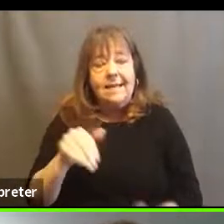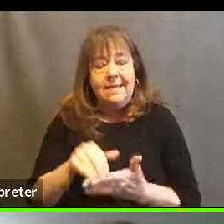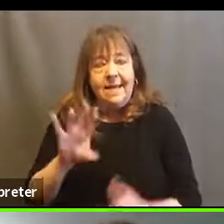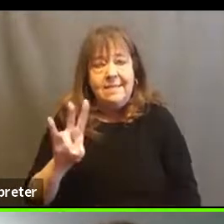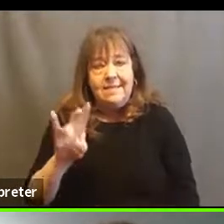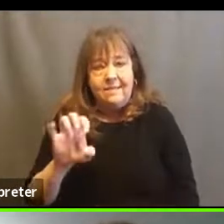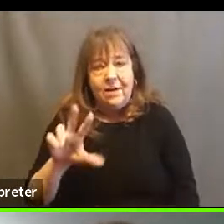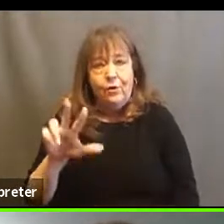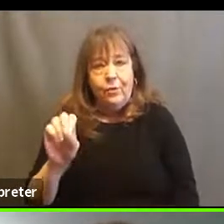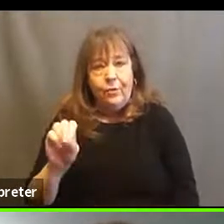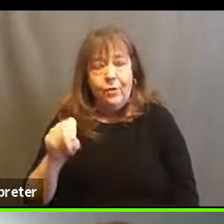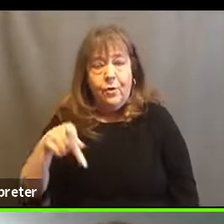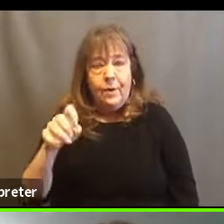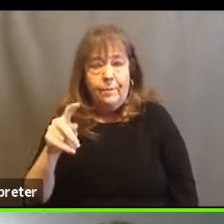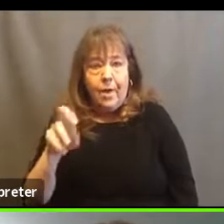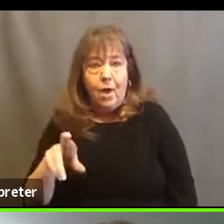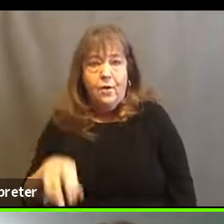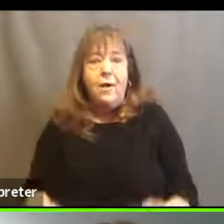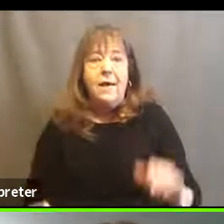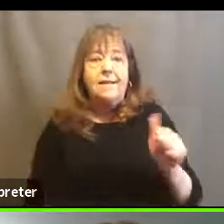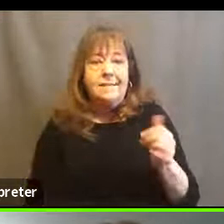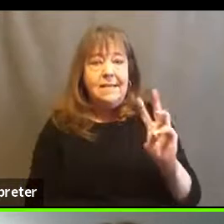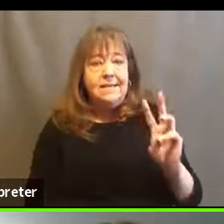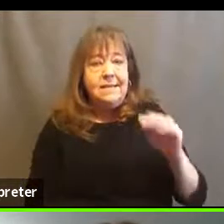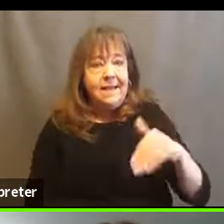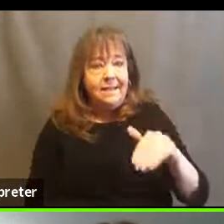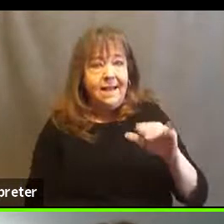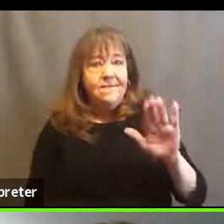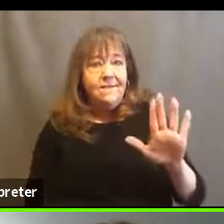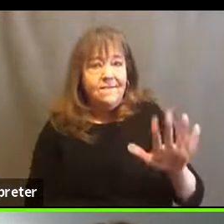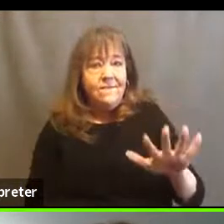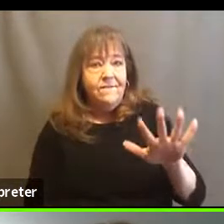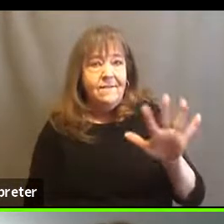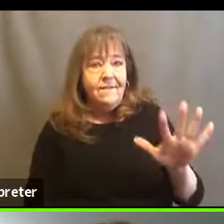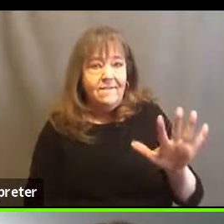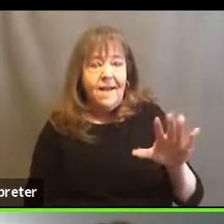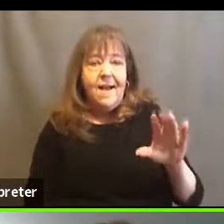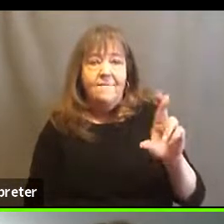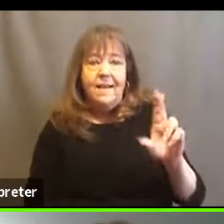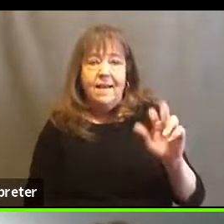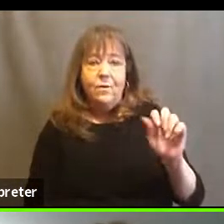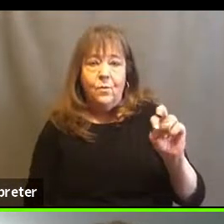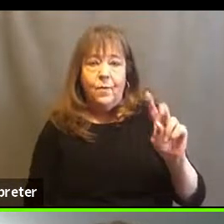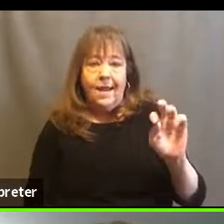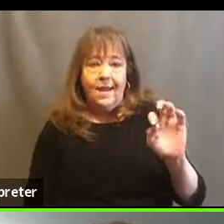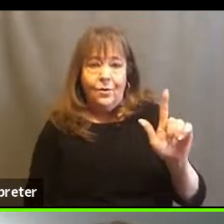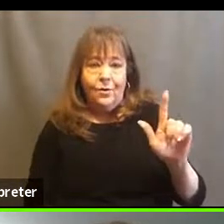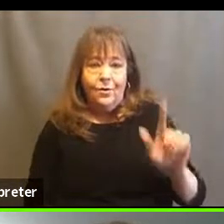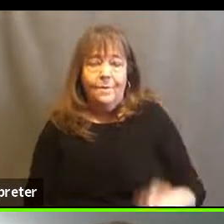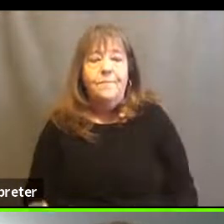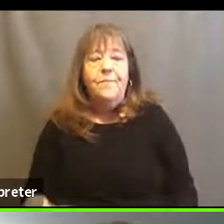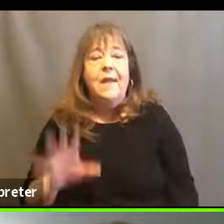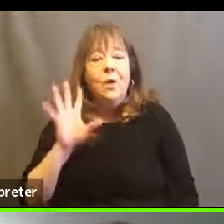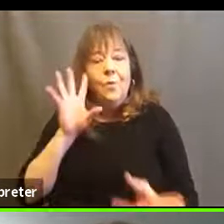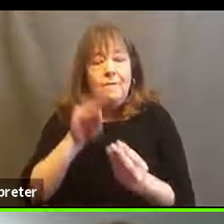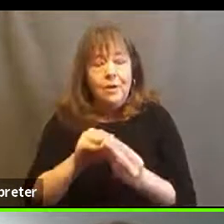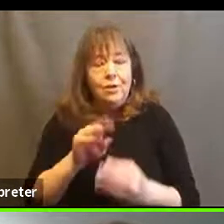16,730 cases in Potter County, and 16,055 cases in Randall County. We have a total